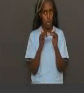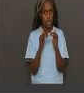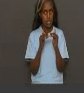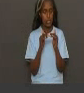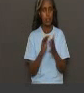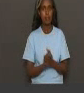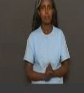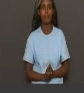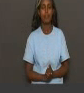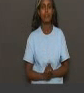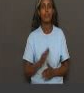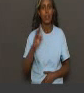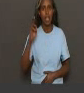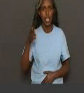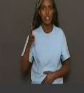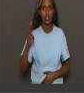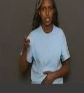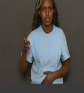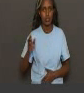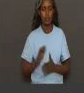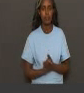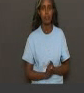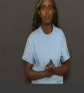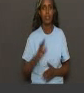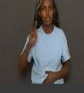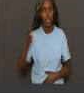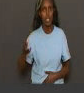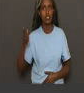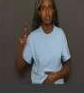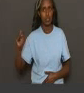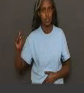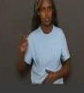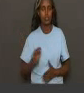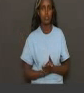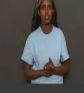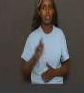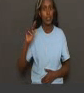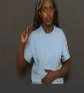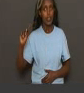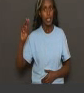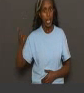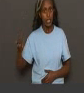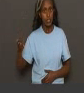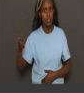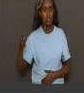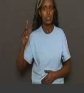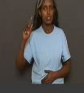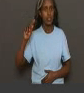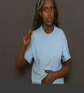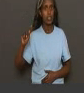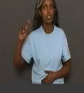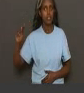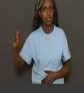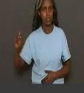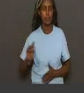equals H, H, H, T, T, H, T,